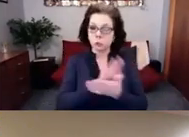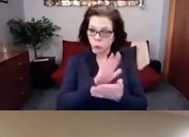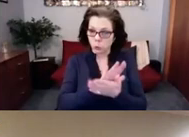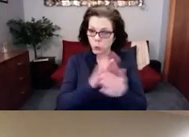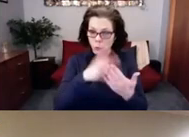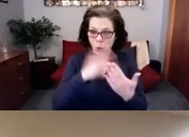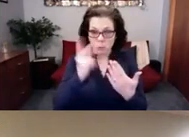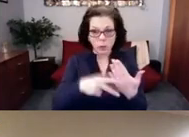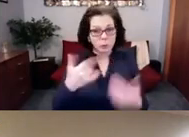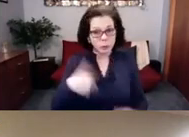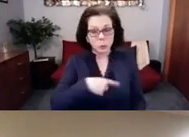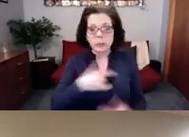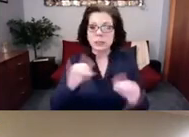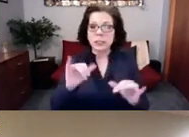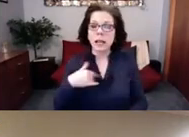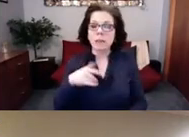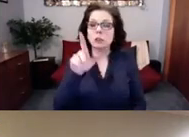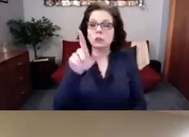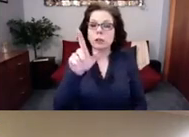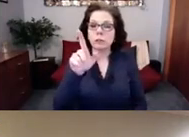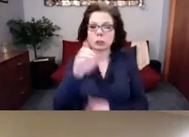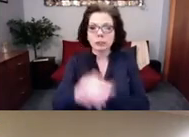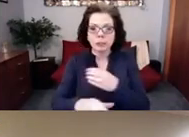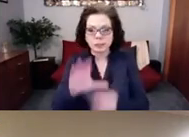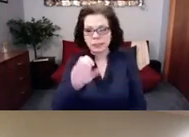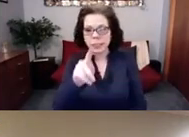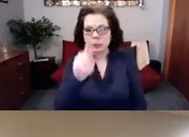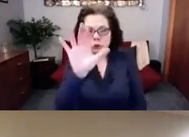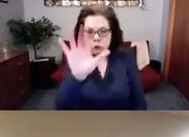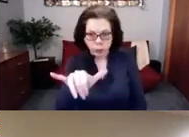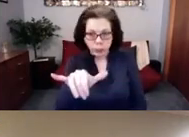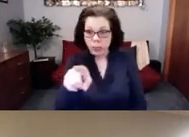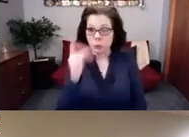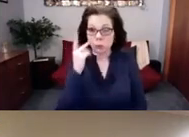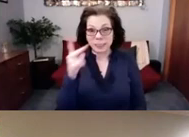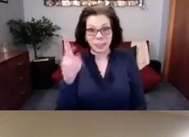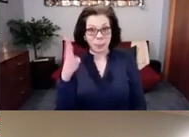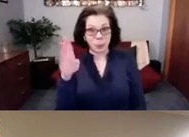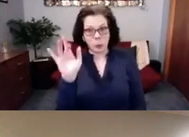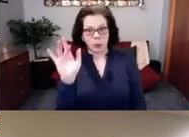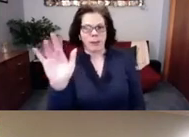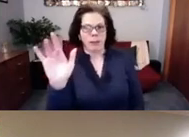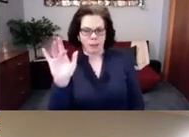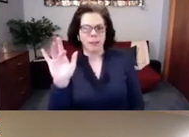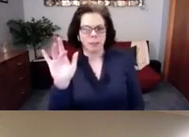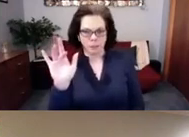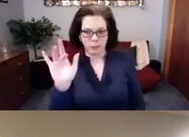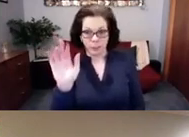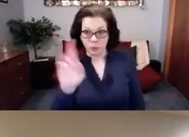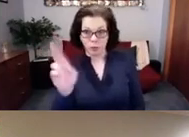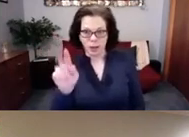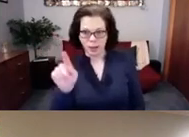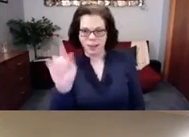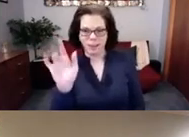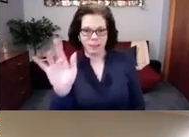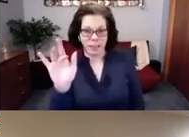21st century sites. And if you look at the link that says 21st Century Enrichment Programs to the right, that